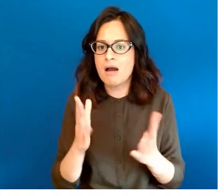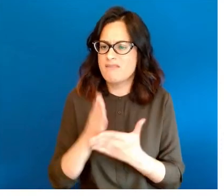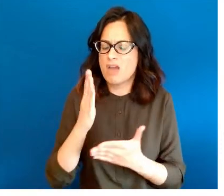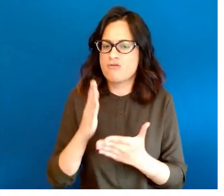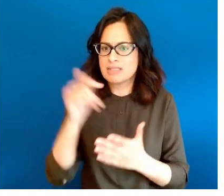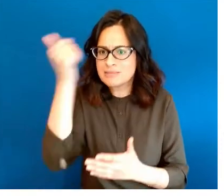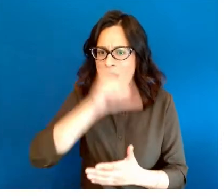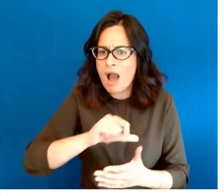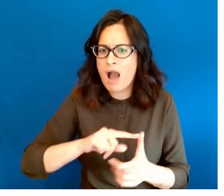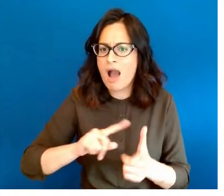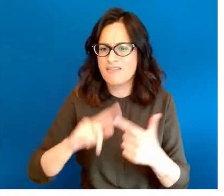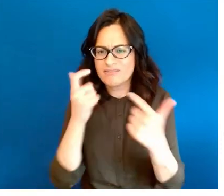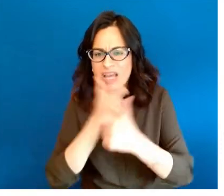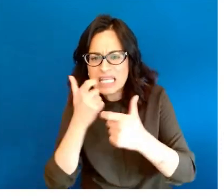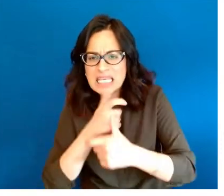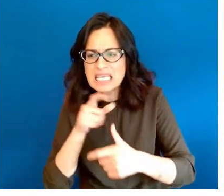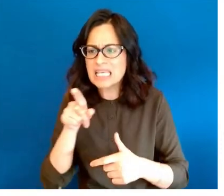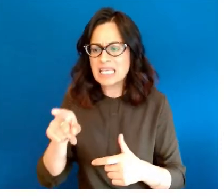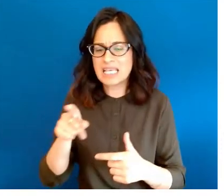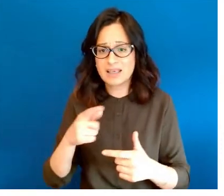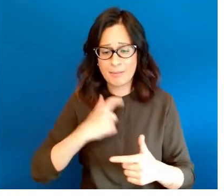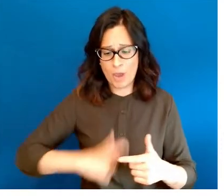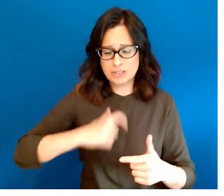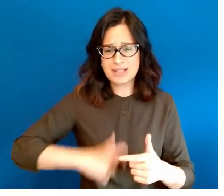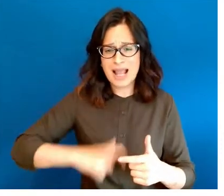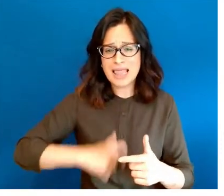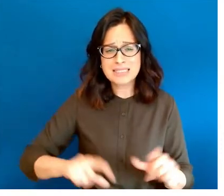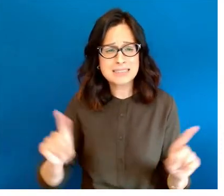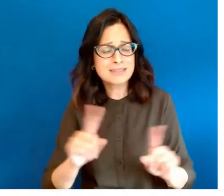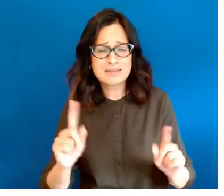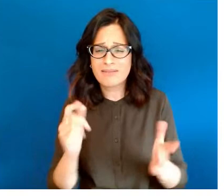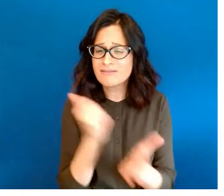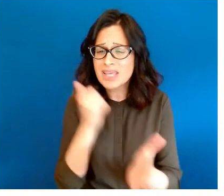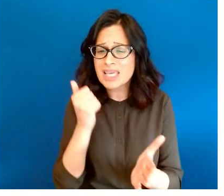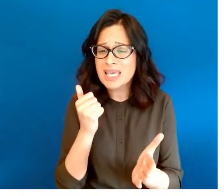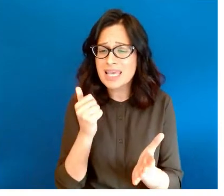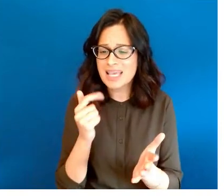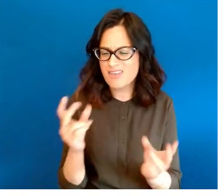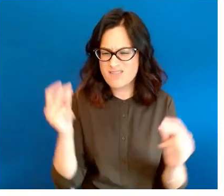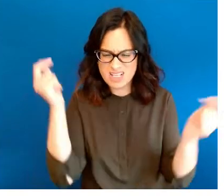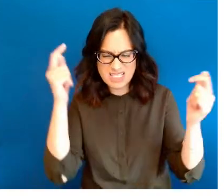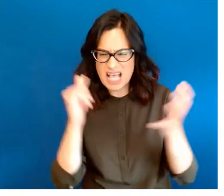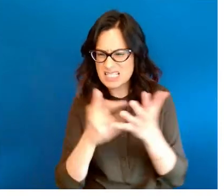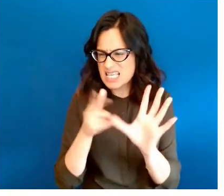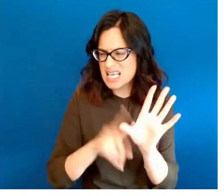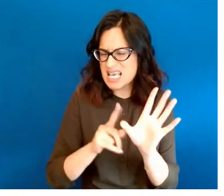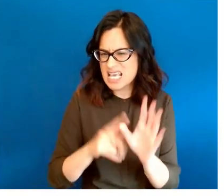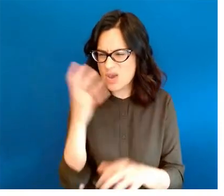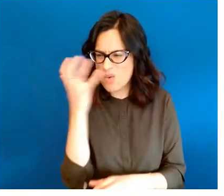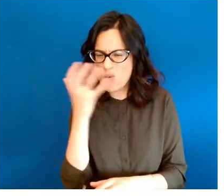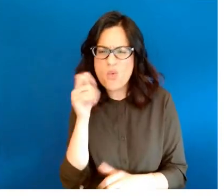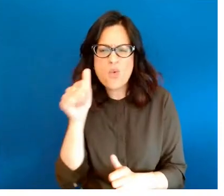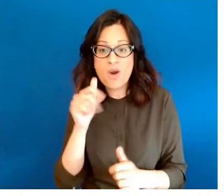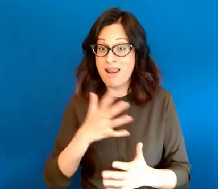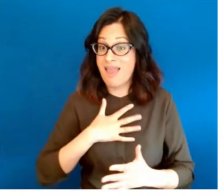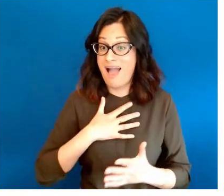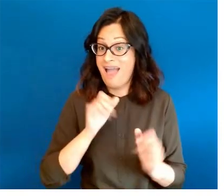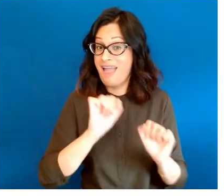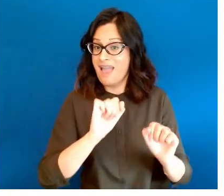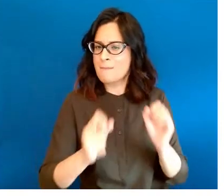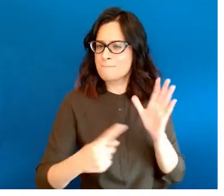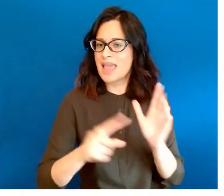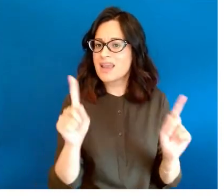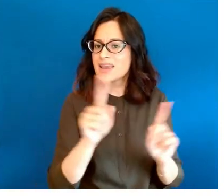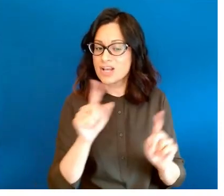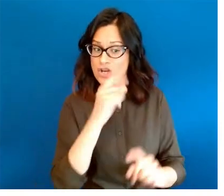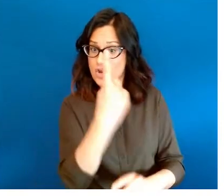funny, had a great personality that was very sassy. Everyone knew that. The main thing is, even for her, she